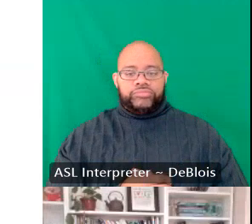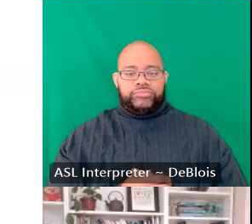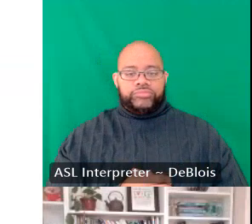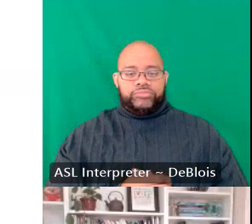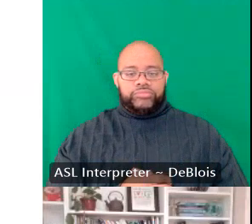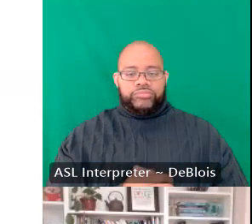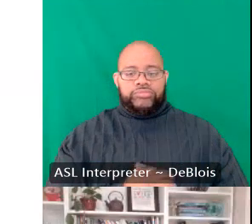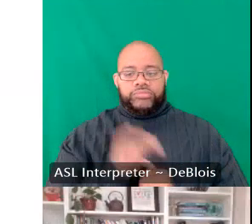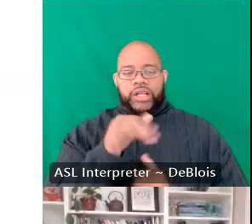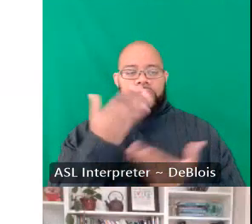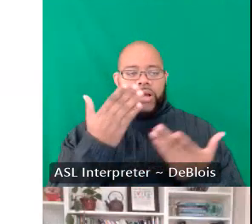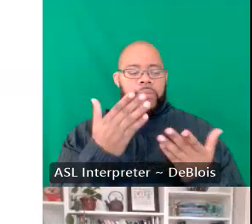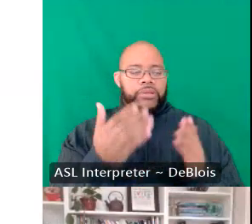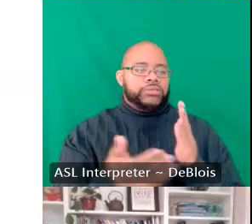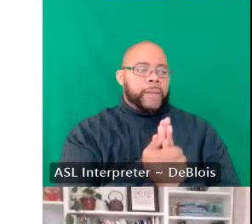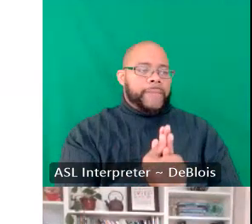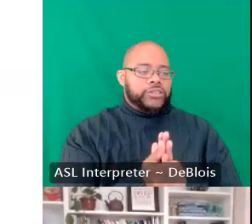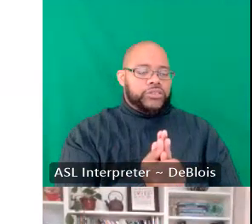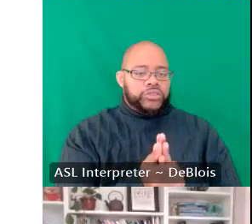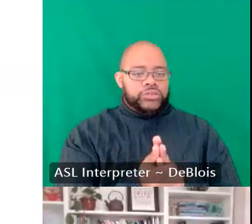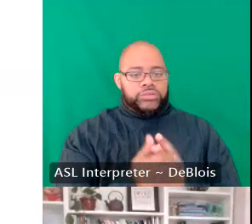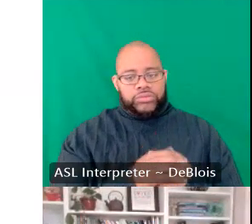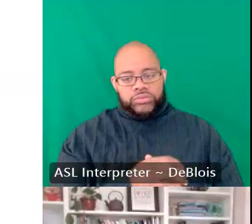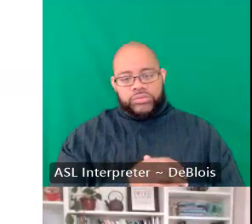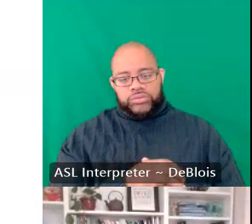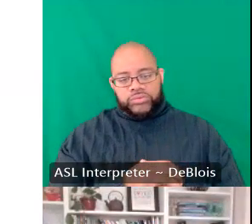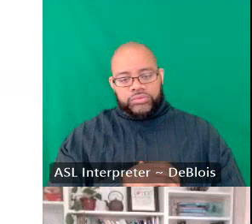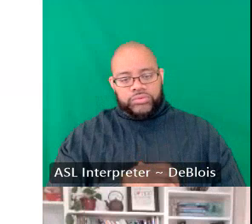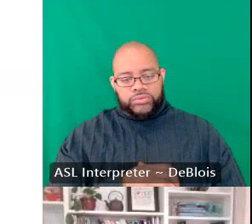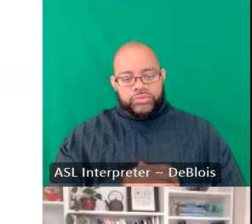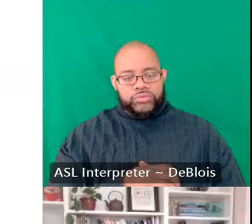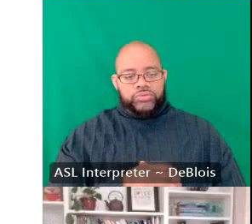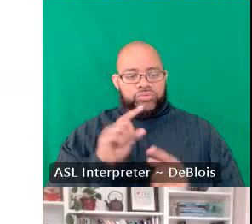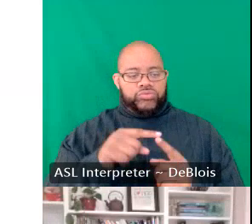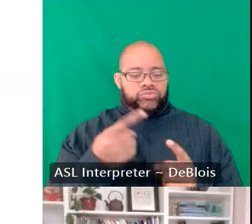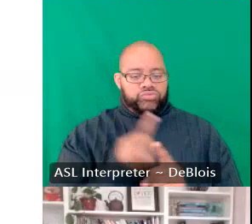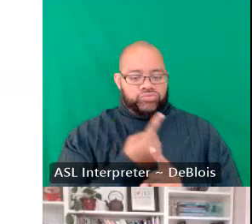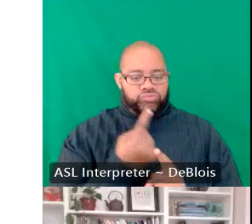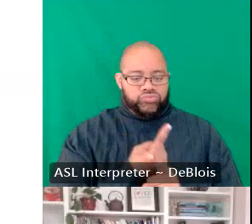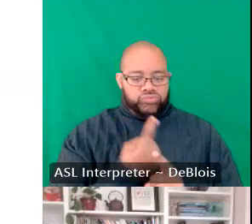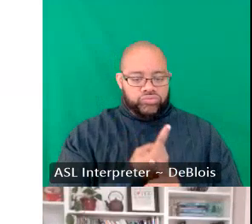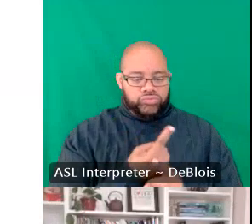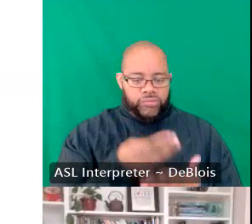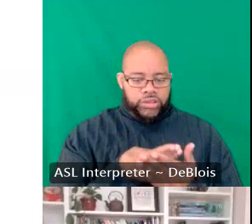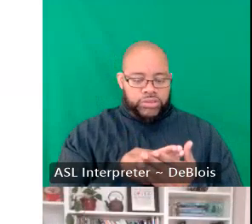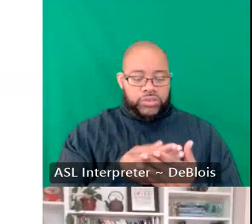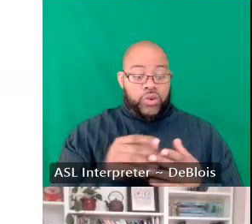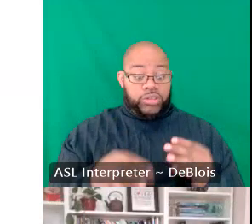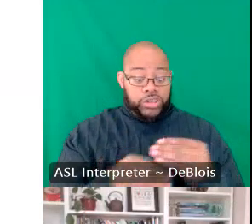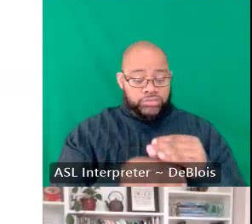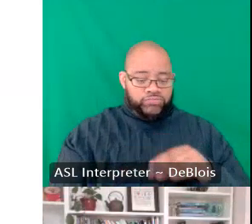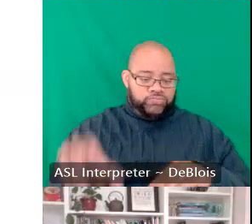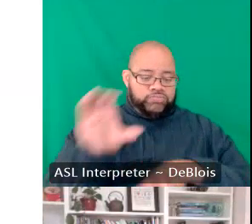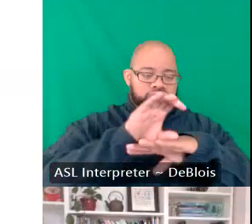That would be a supplemental to regular funding, so additional on top of the regular